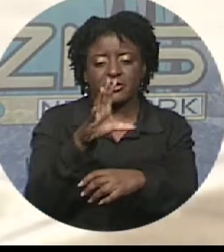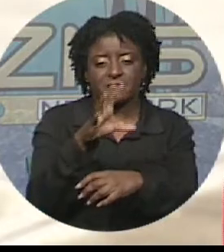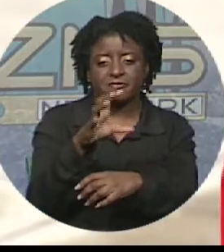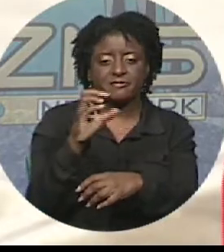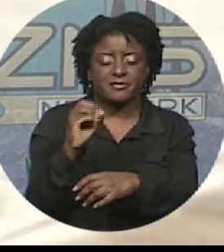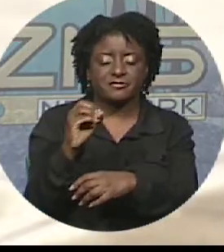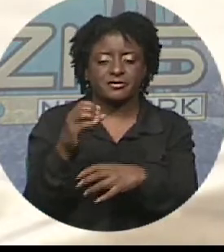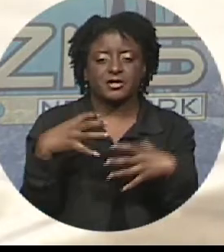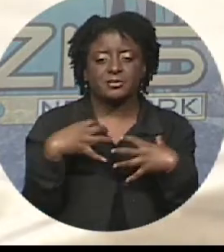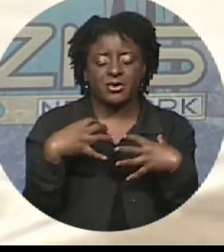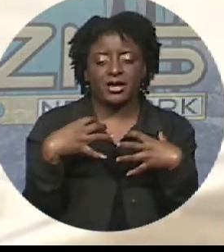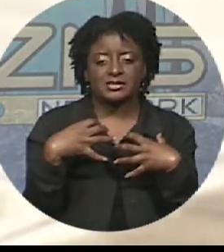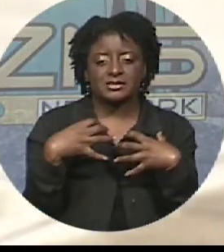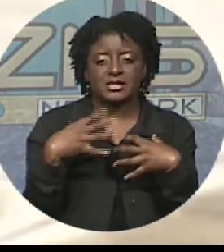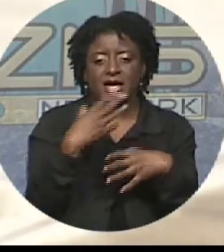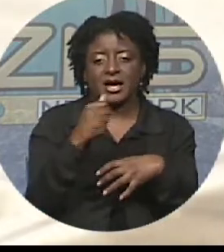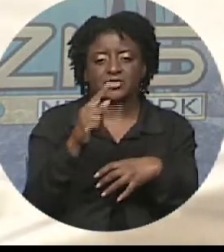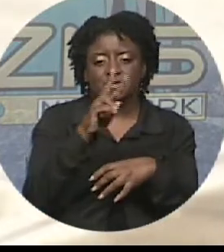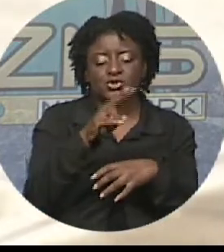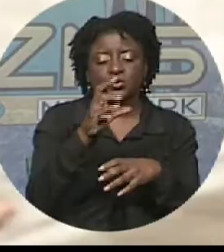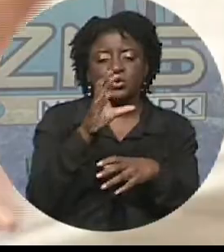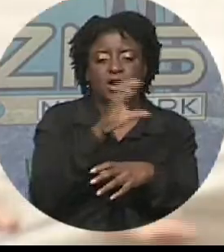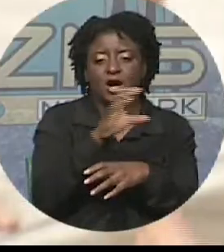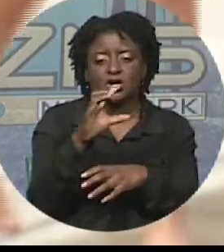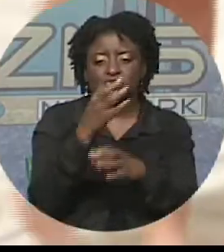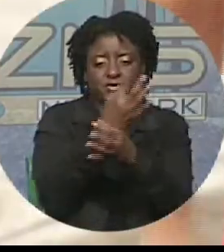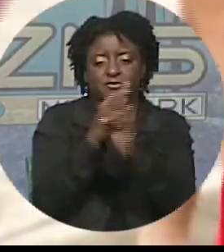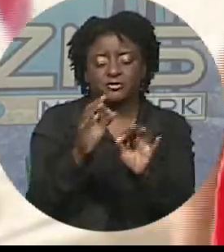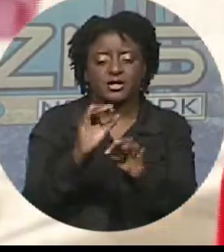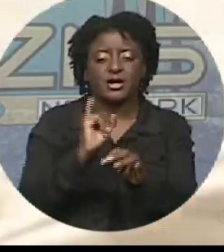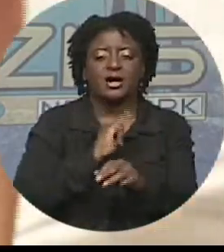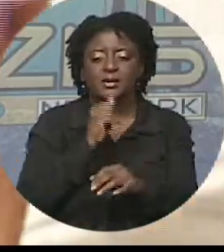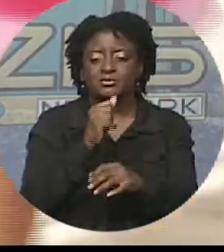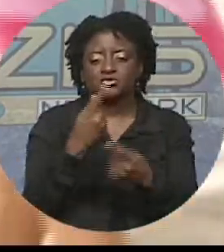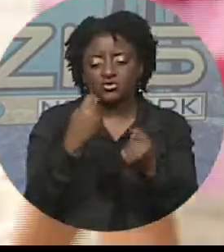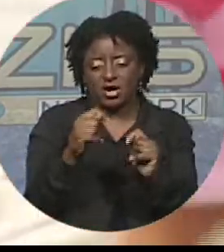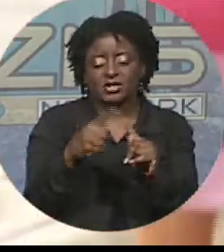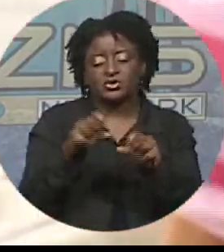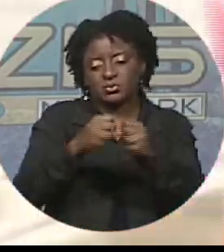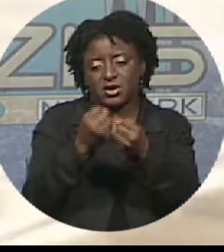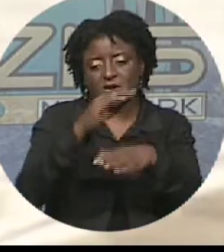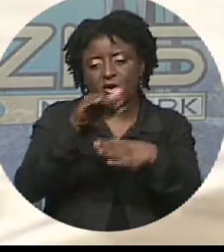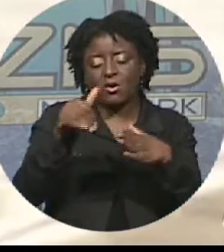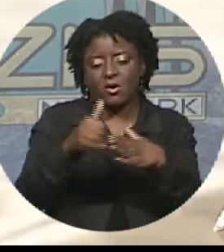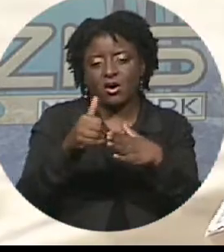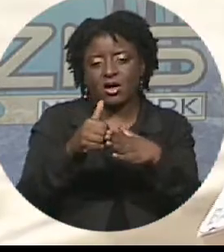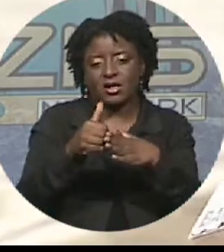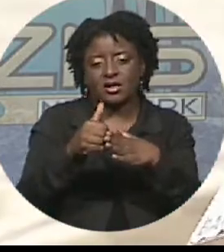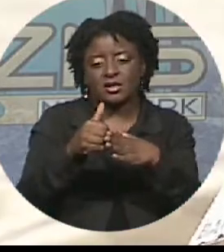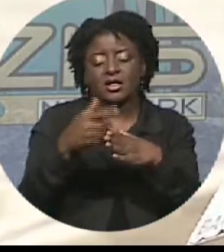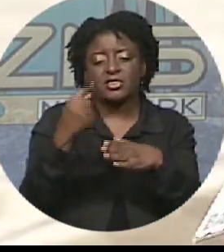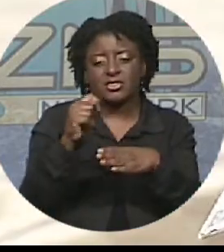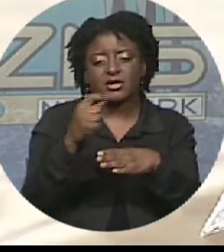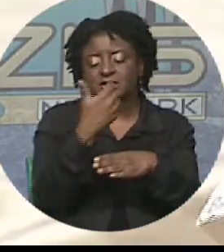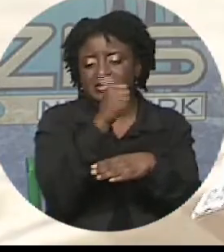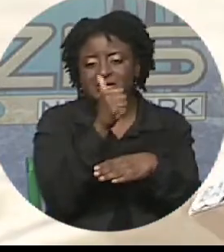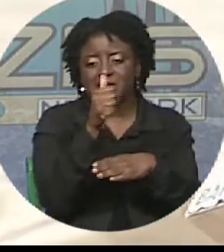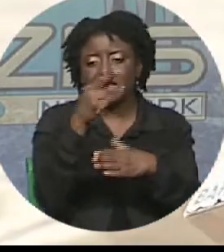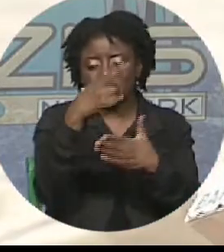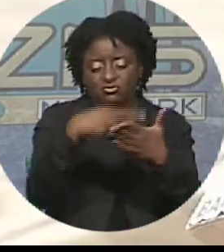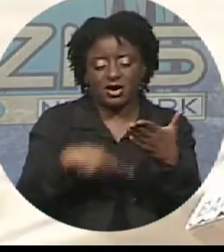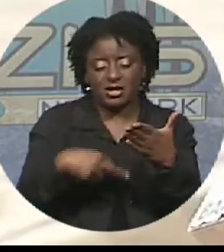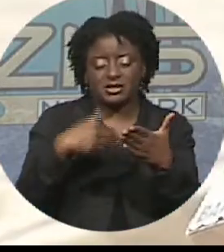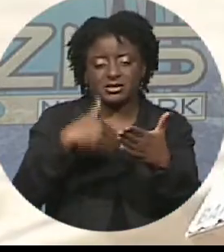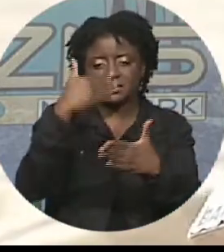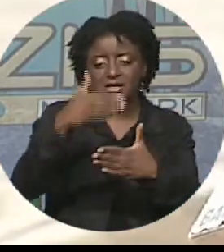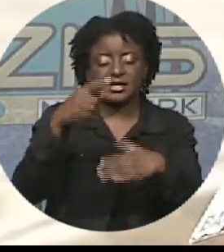breast, and the 200 free. I'm trying to break all the 9-10 records next time, because I'm